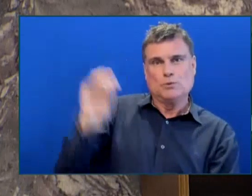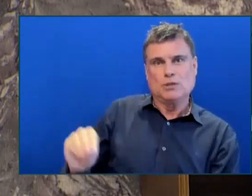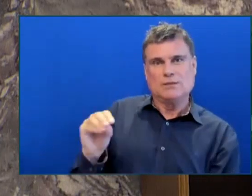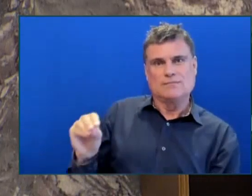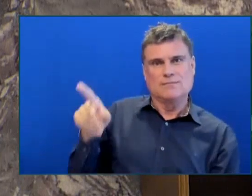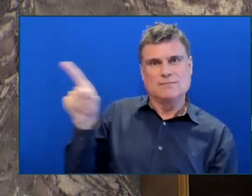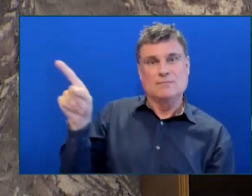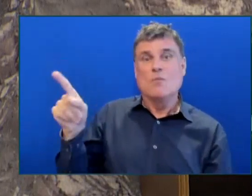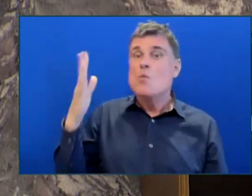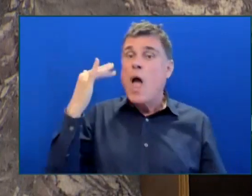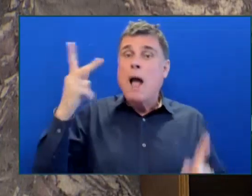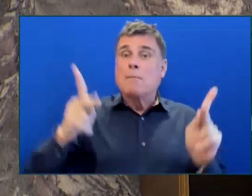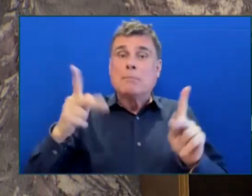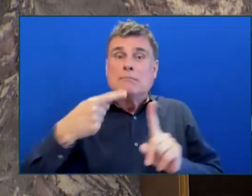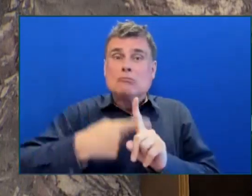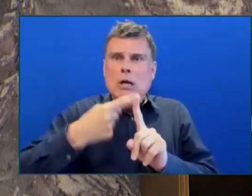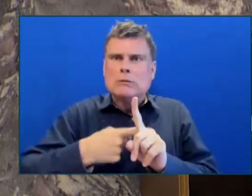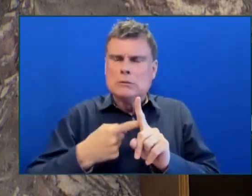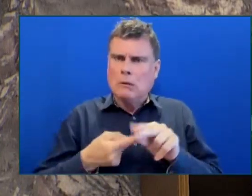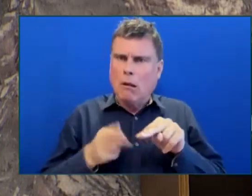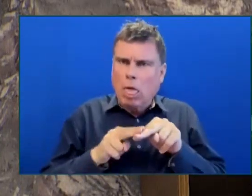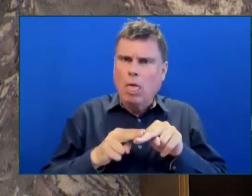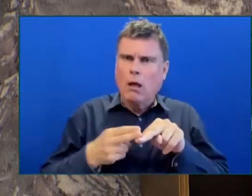he promised them results?